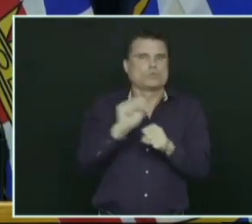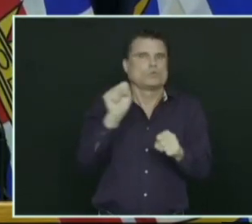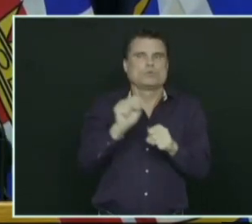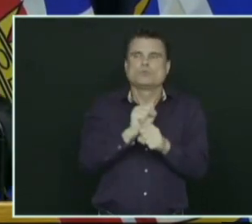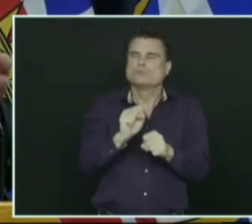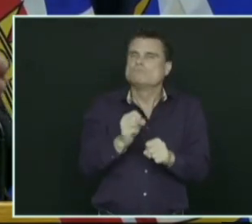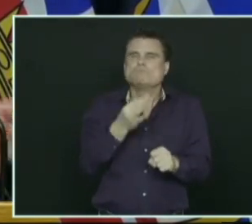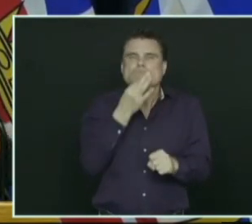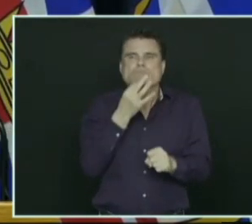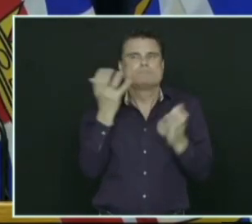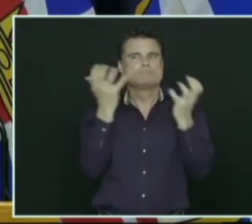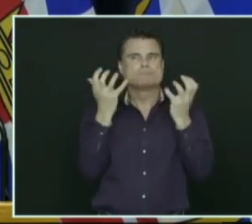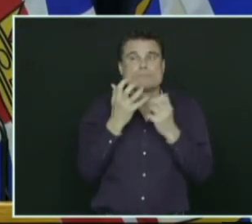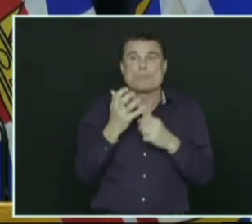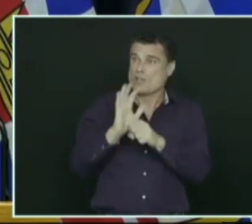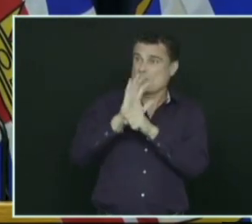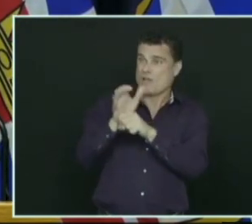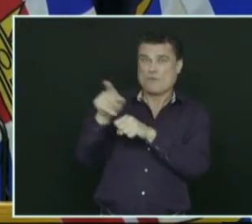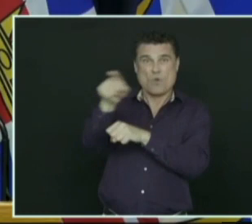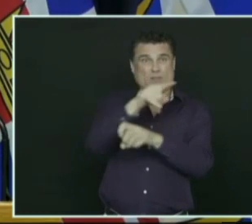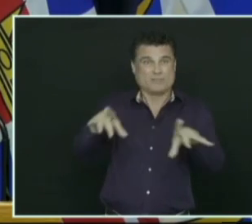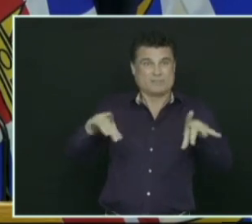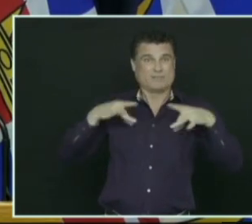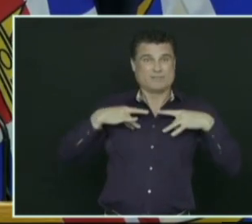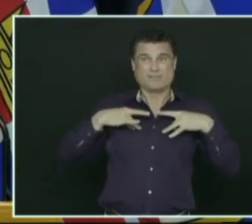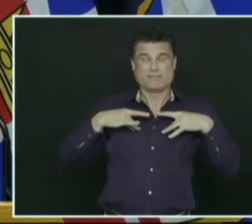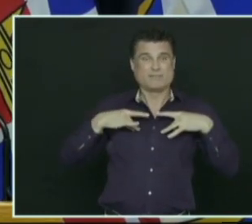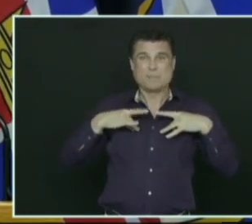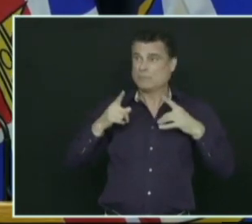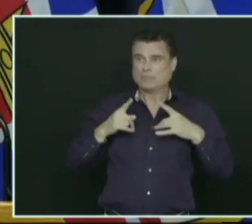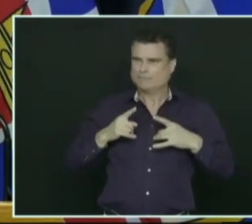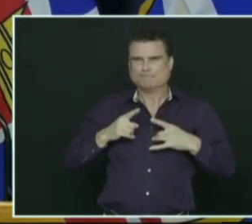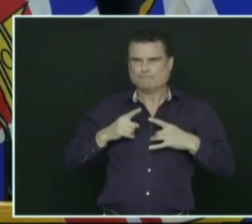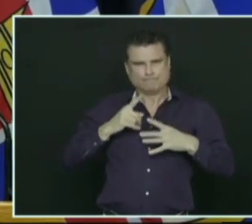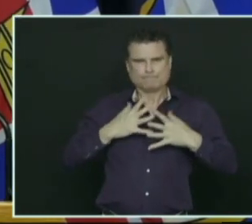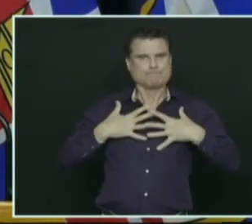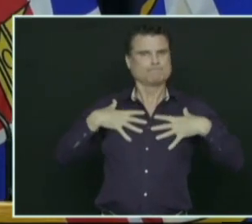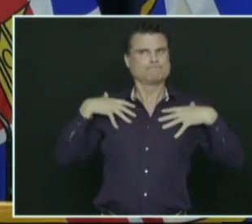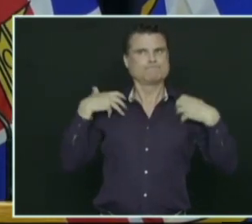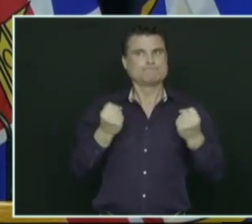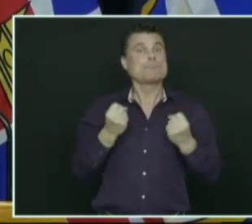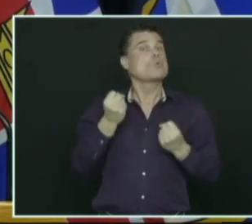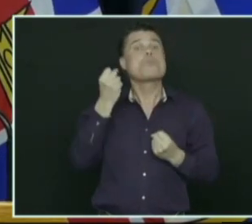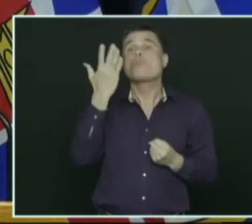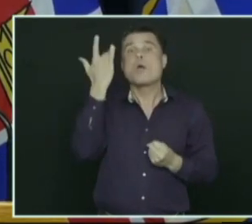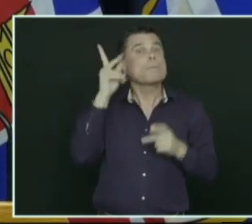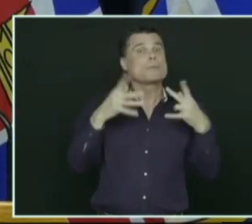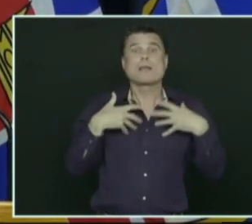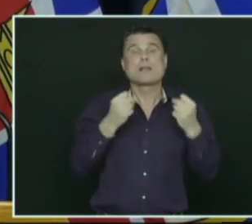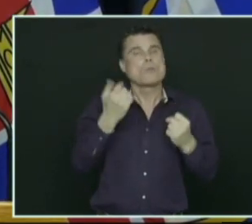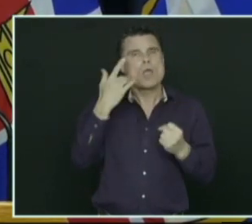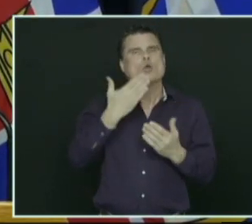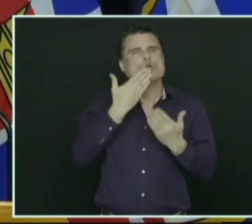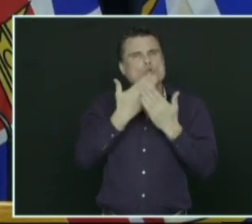to work on this both on the supply side and ensuring that we use PPE properly. Over the weekend, the